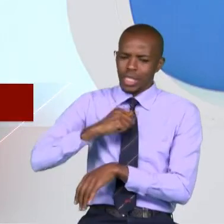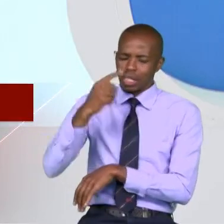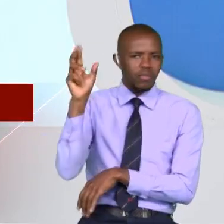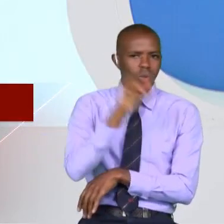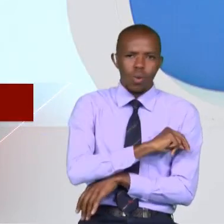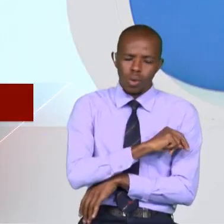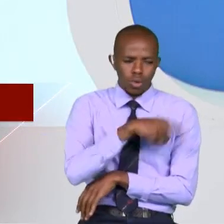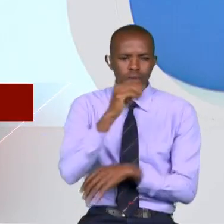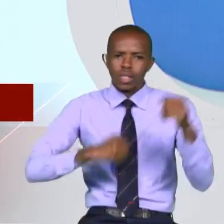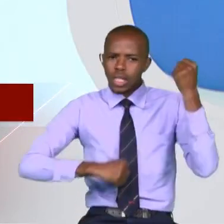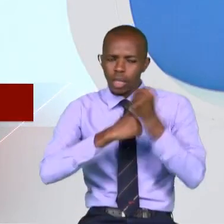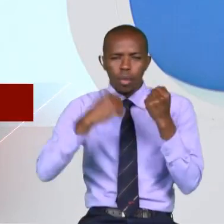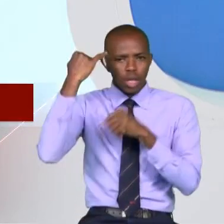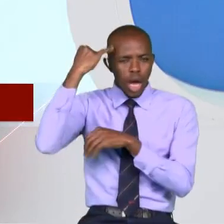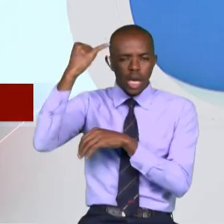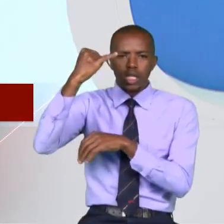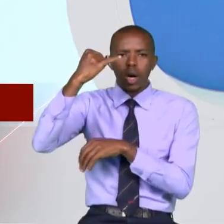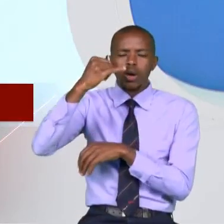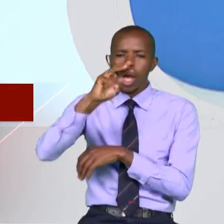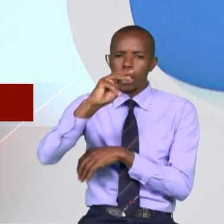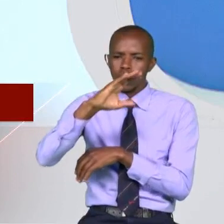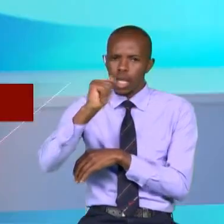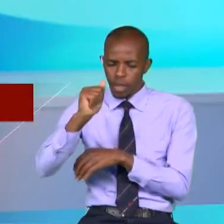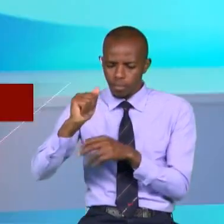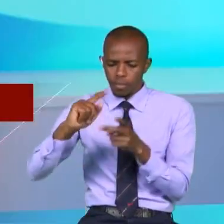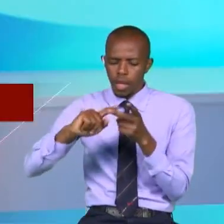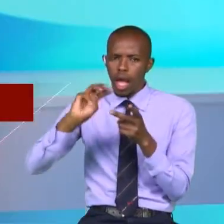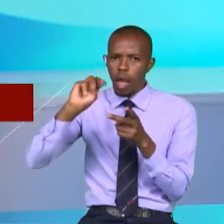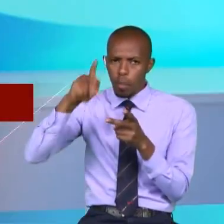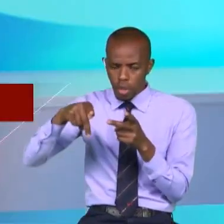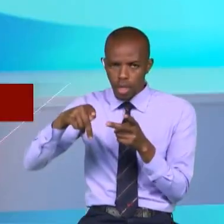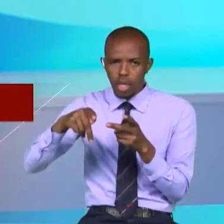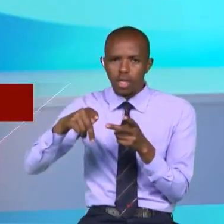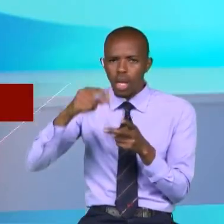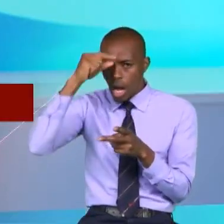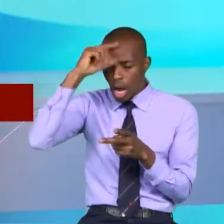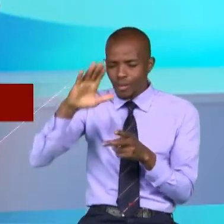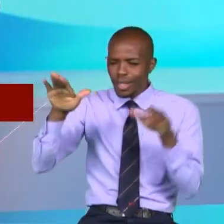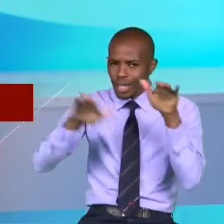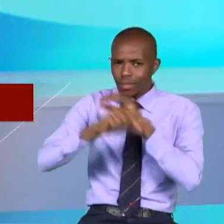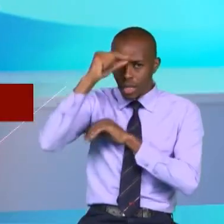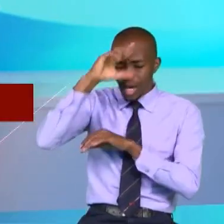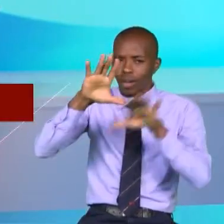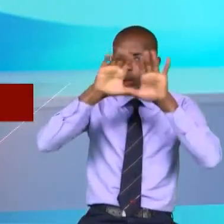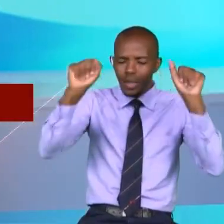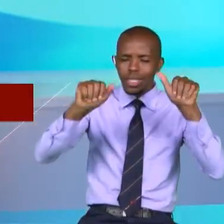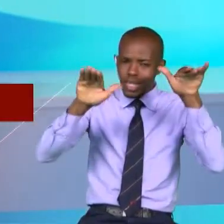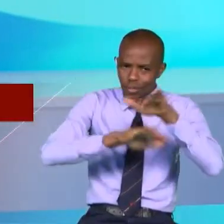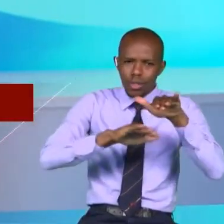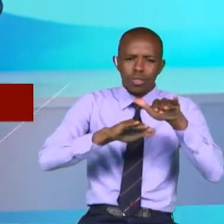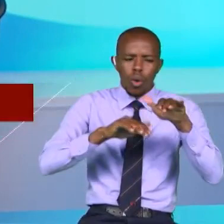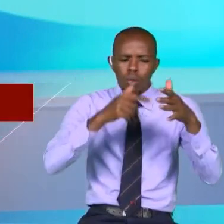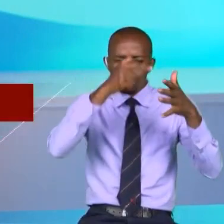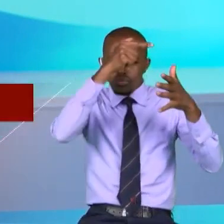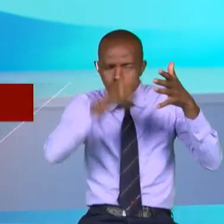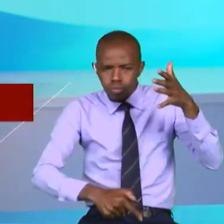Yeah. Do you support the idea of having MCAs, MPs, governors, deputy governors, the president, deputy, having